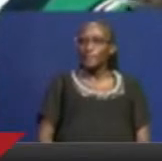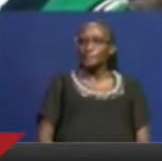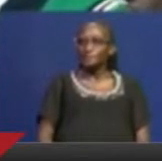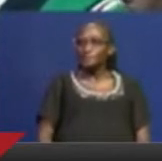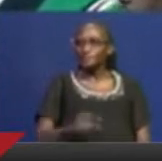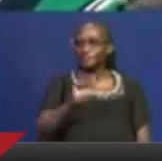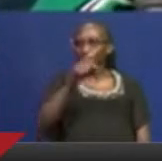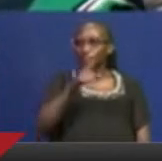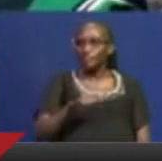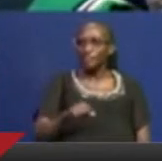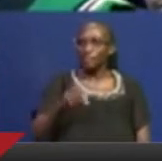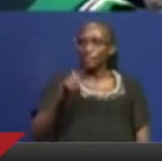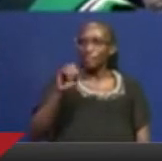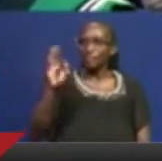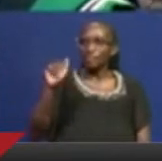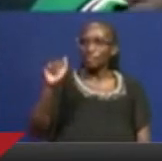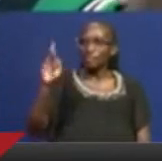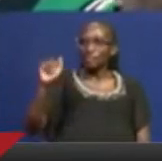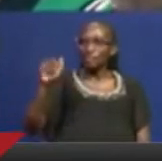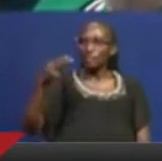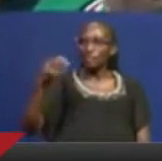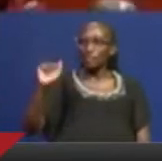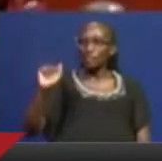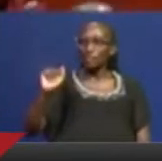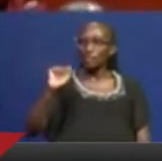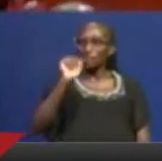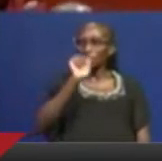Dadab Farama Alim.